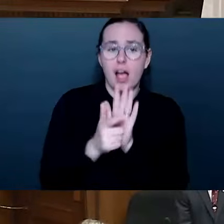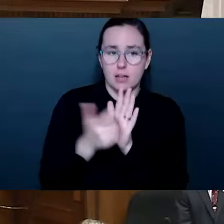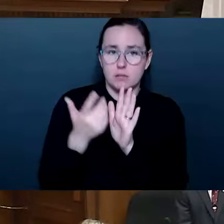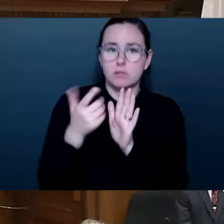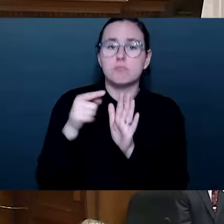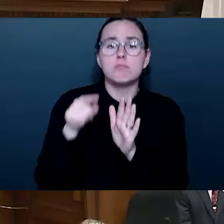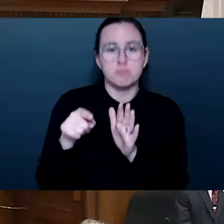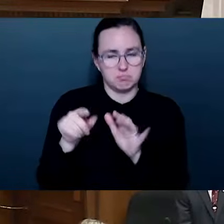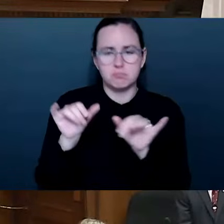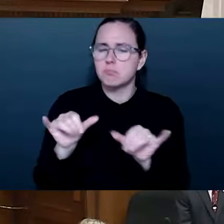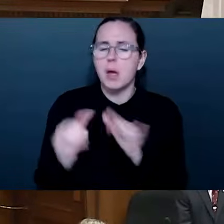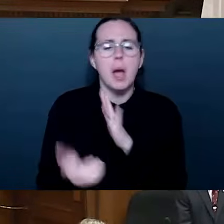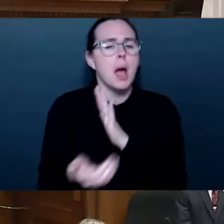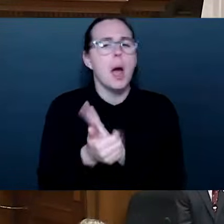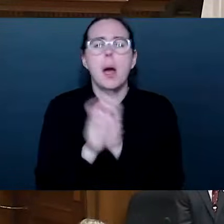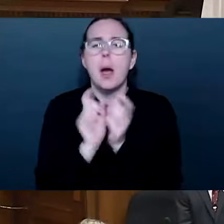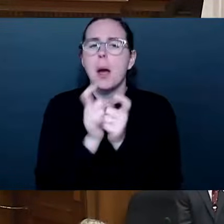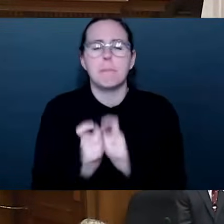Okay.